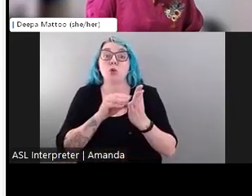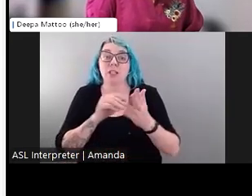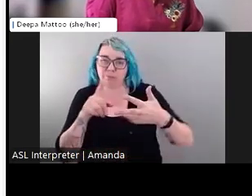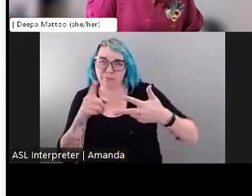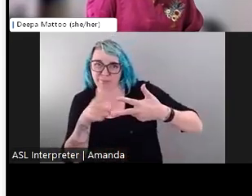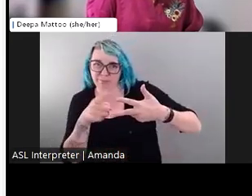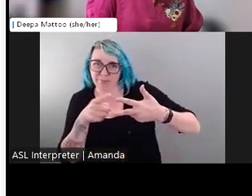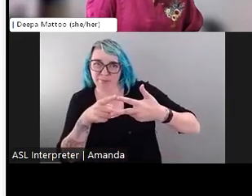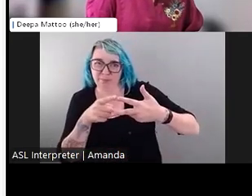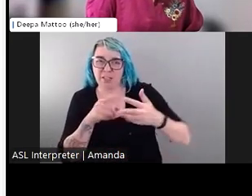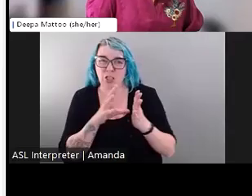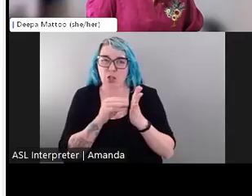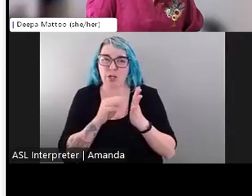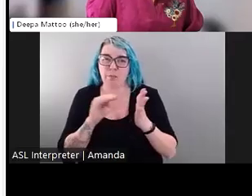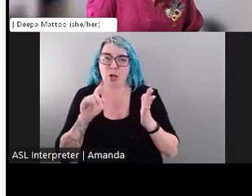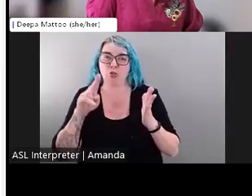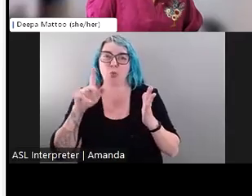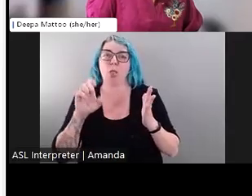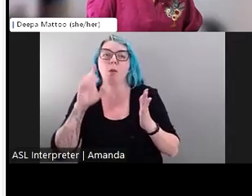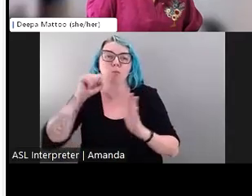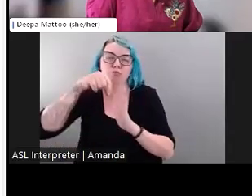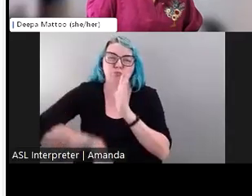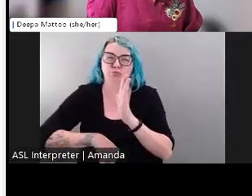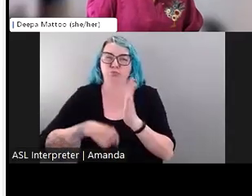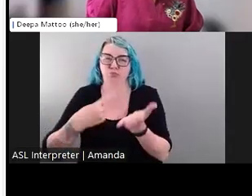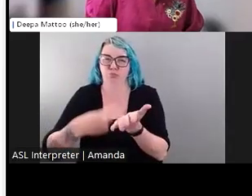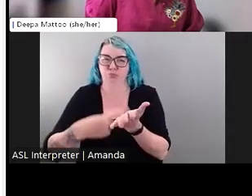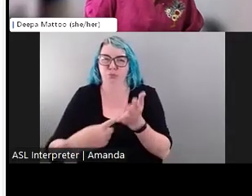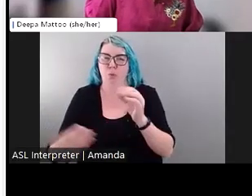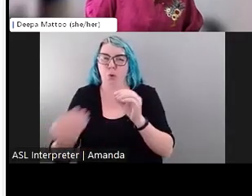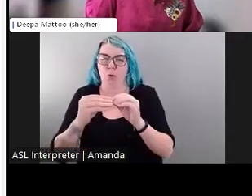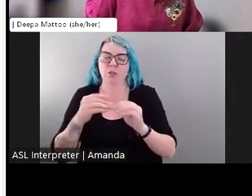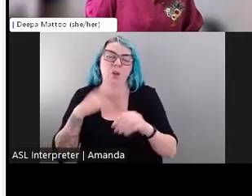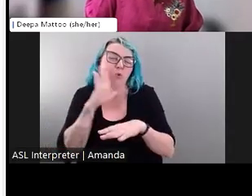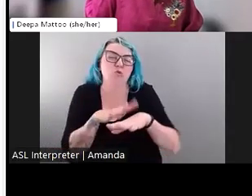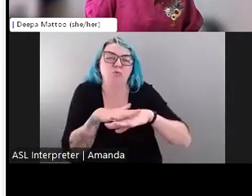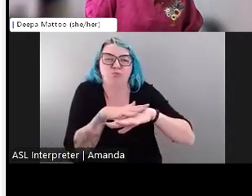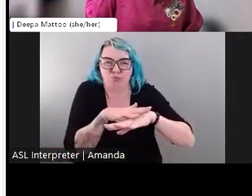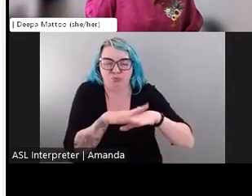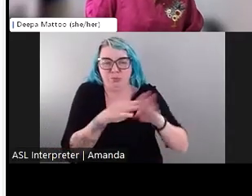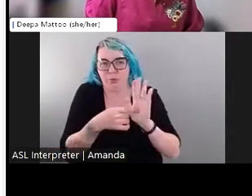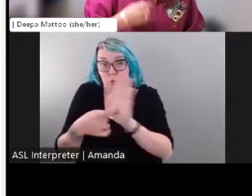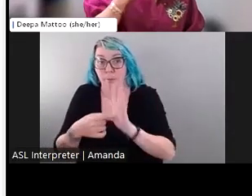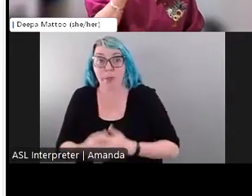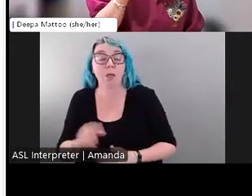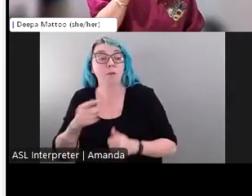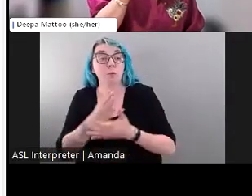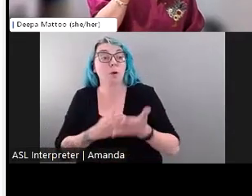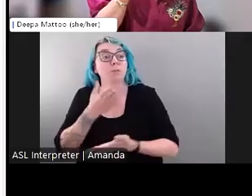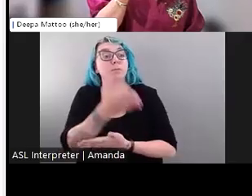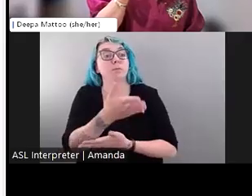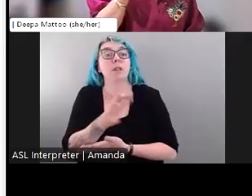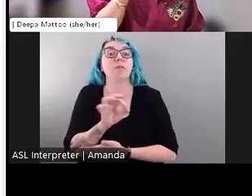So if you click on the interactive framework, it'll pull up a larger version of the framework. So imagine it from building